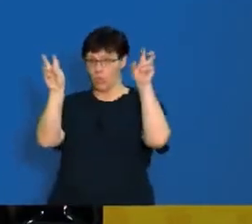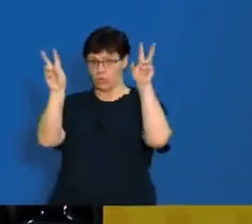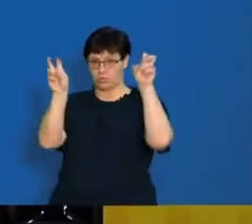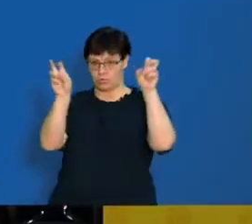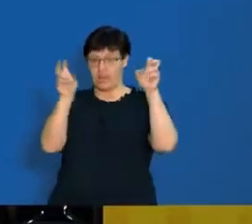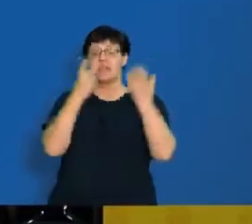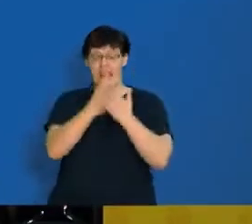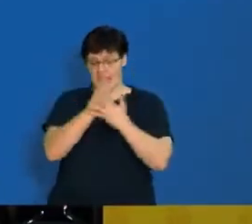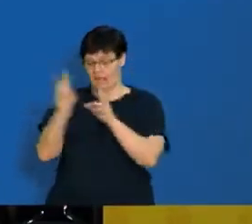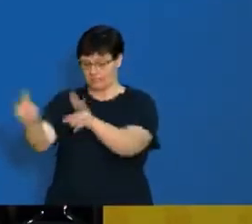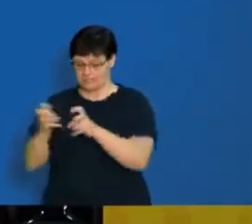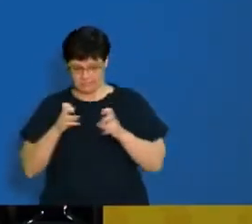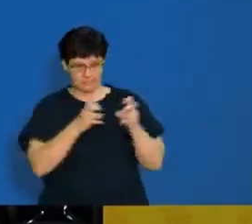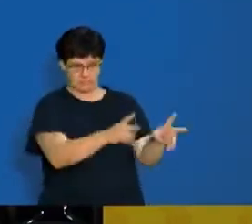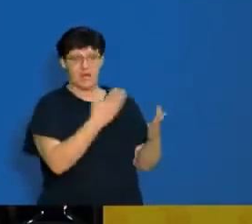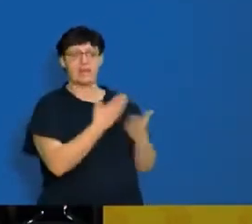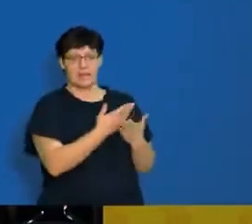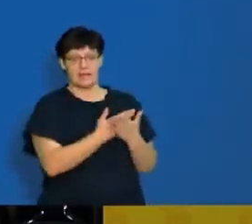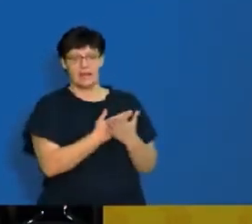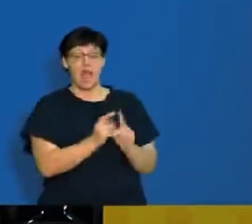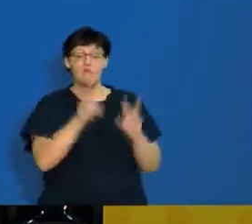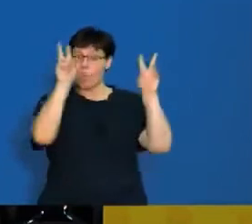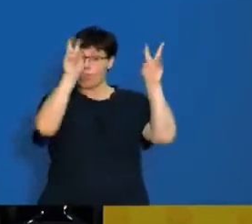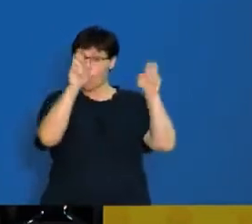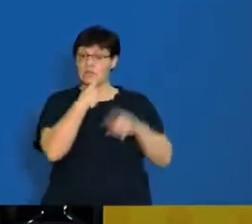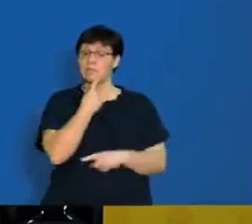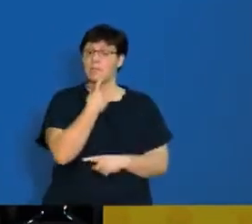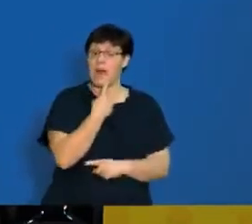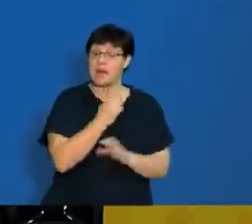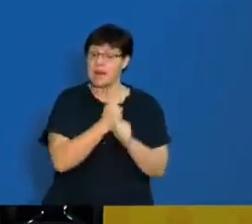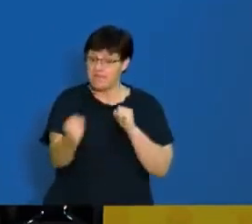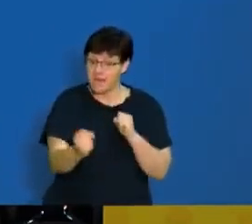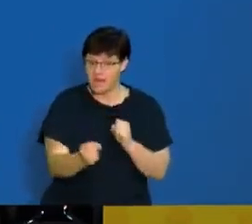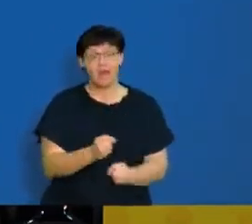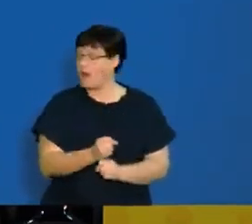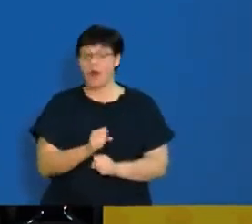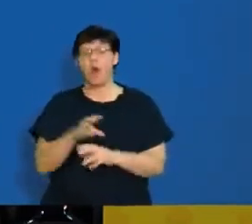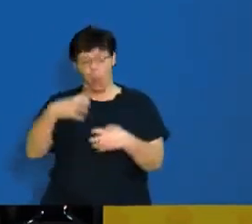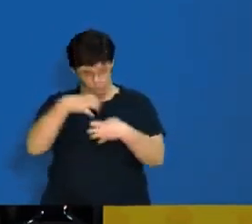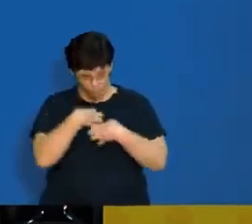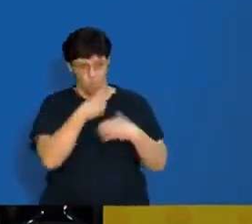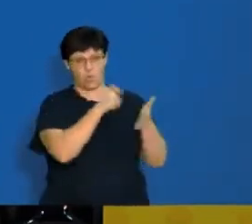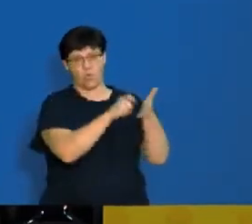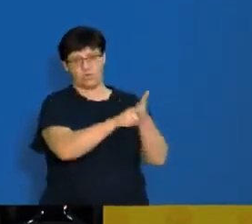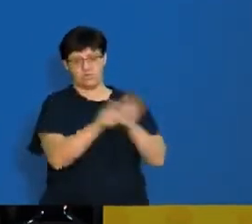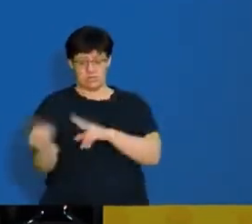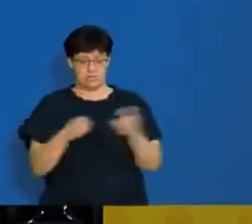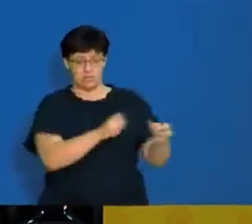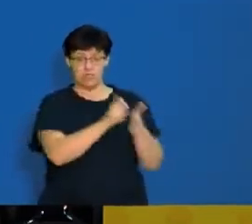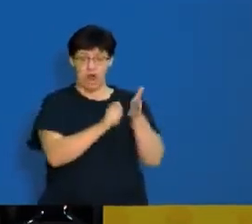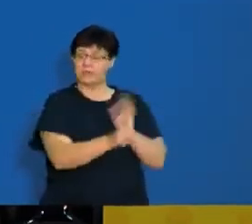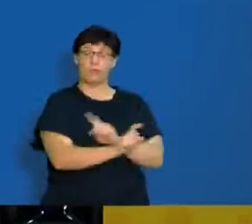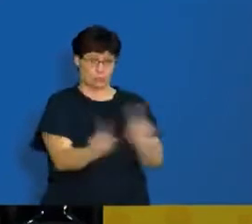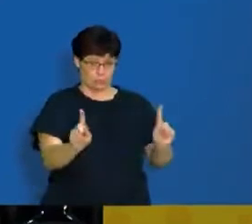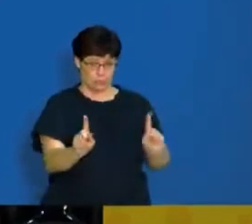quote directly from the source. If you're not asked to quote, please do not rewrite the source. You need